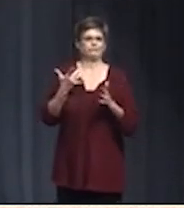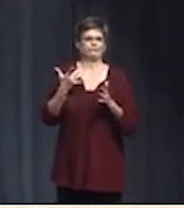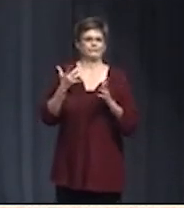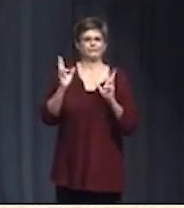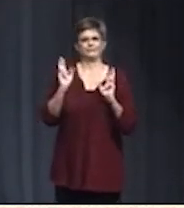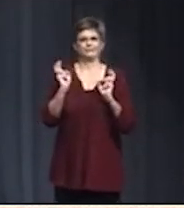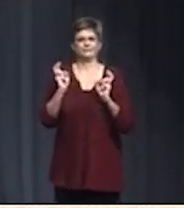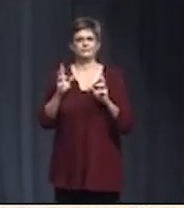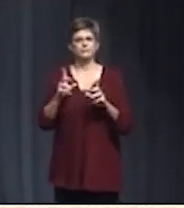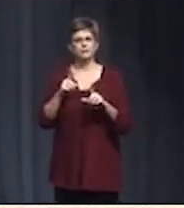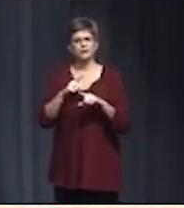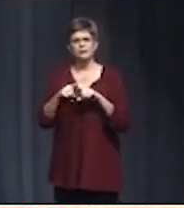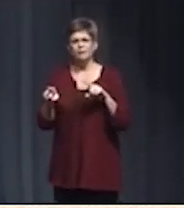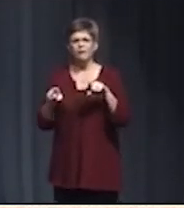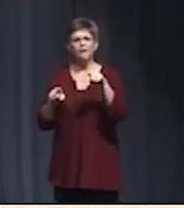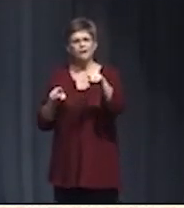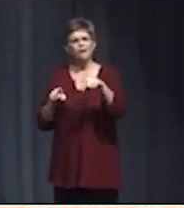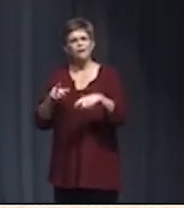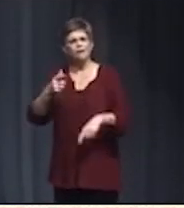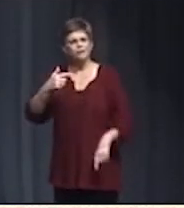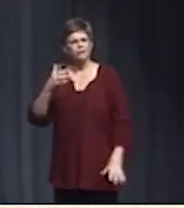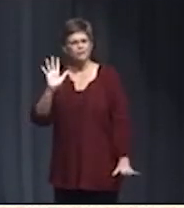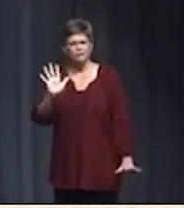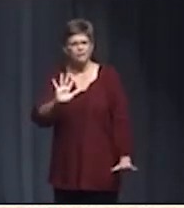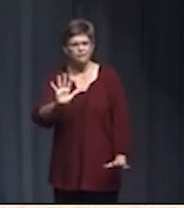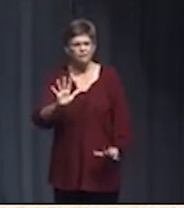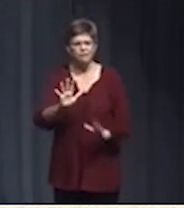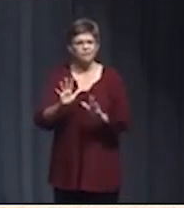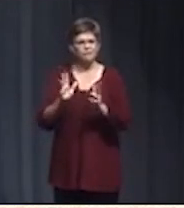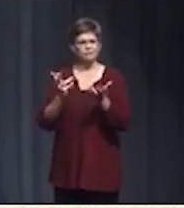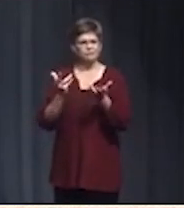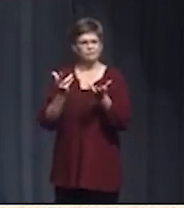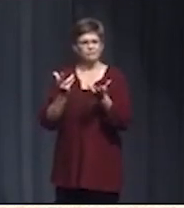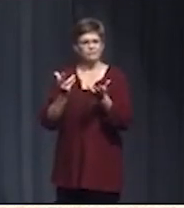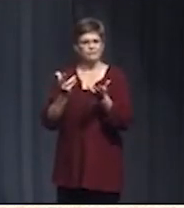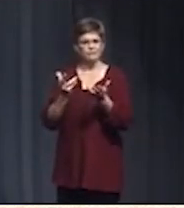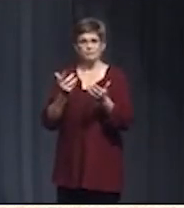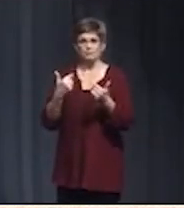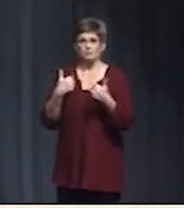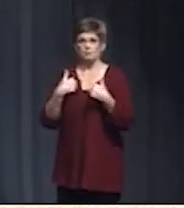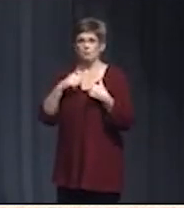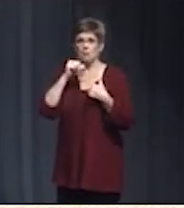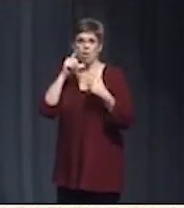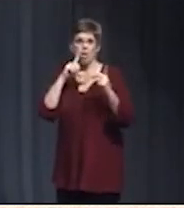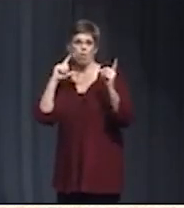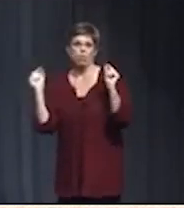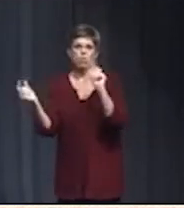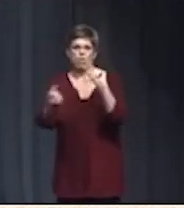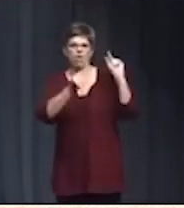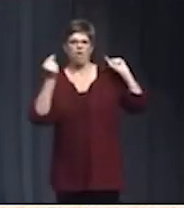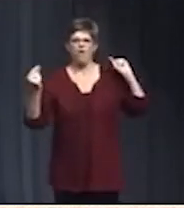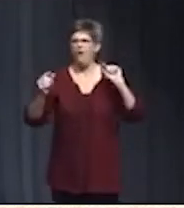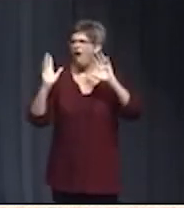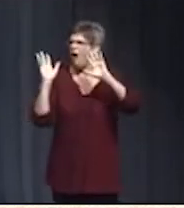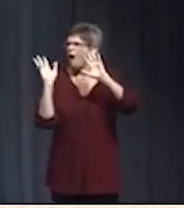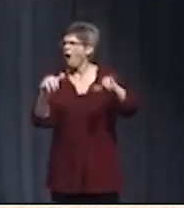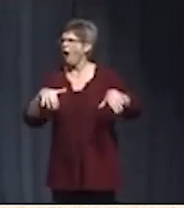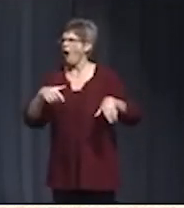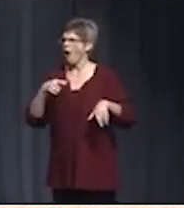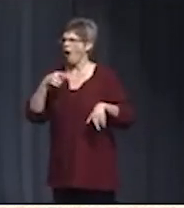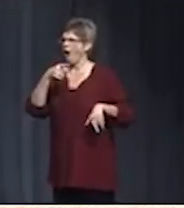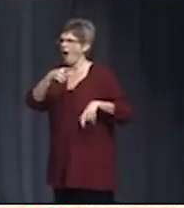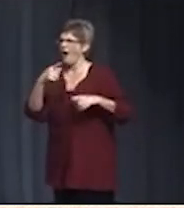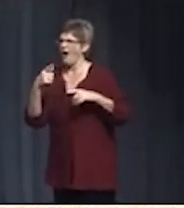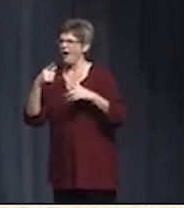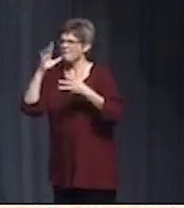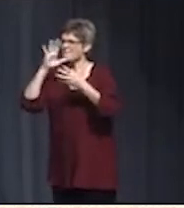But he needs to understand that it's okay. Nobody's going to hear about, I'm not going to run to my girlfriends and go, oh, so-and-so is